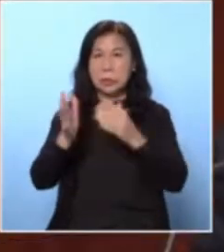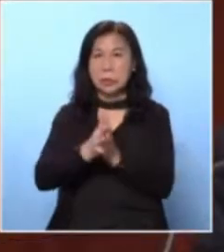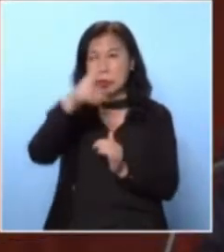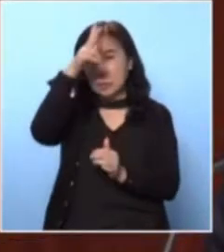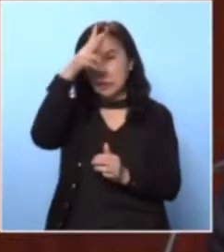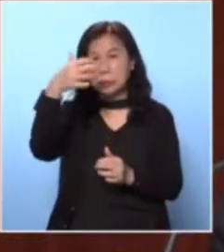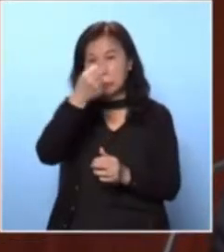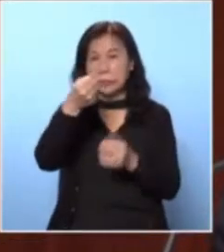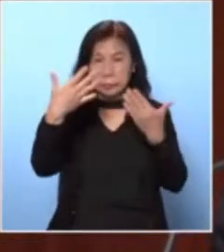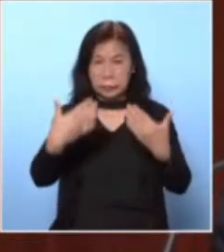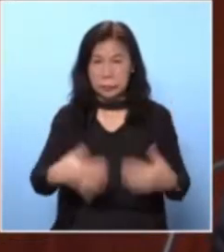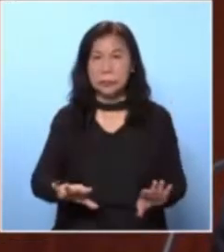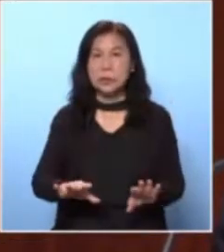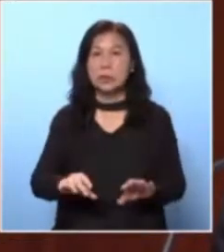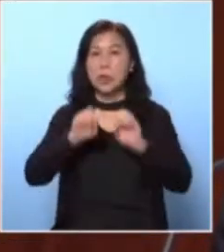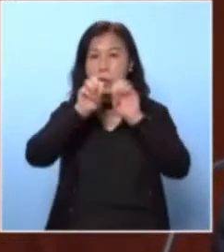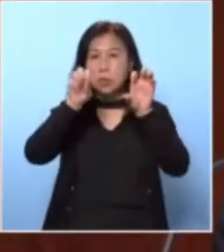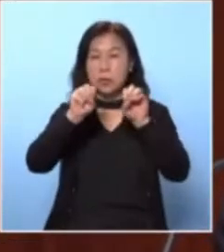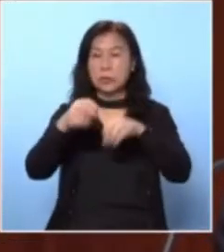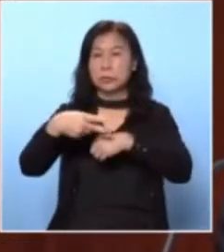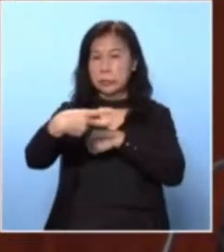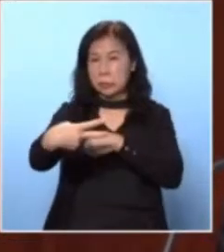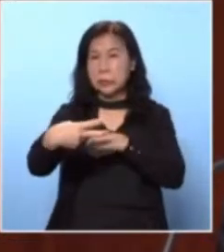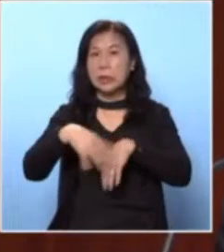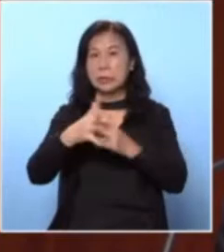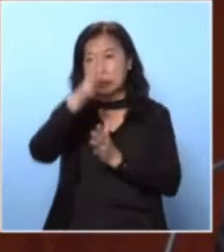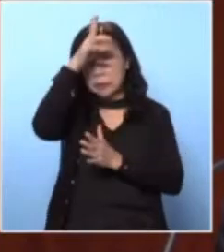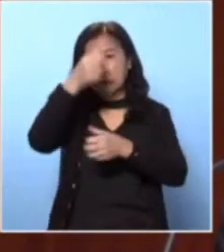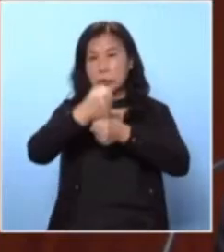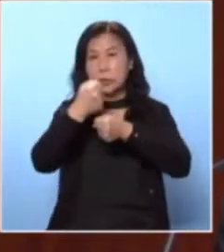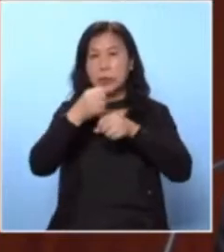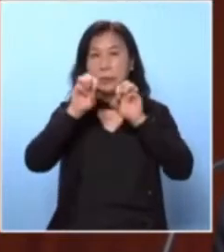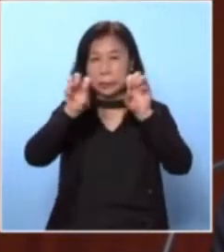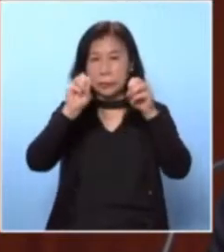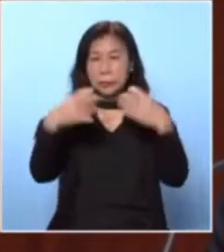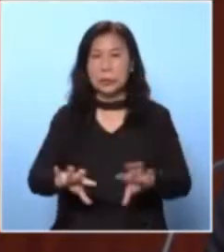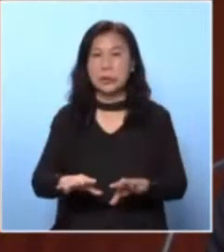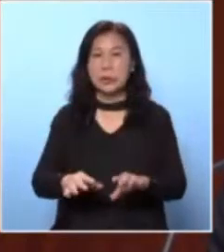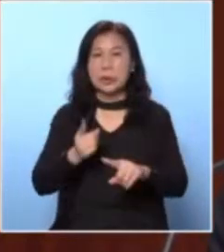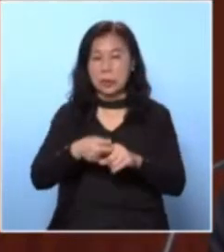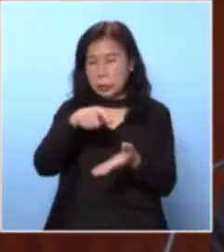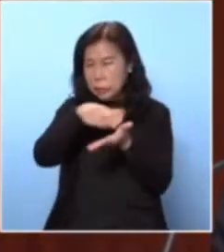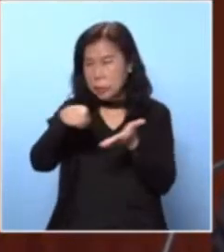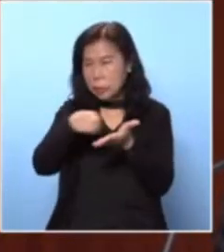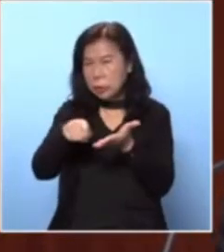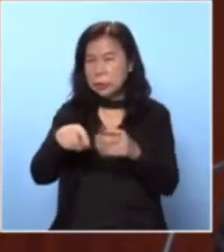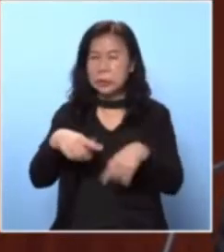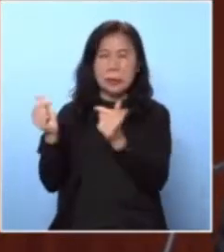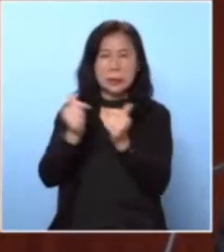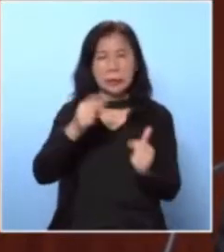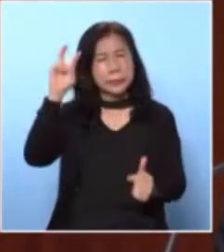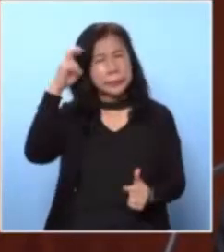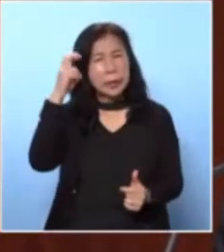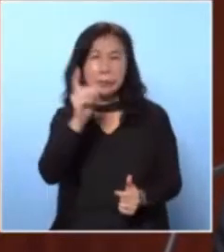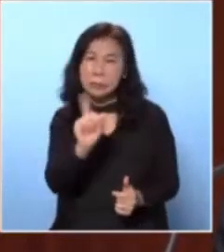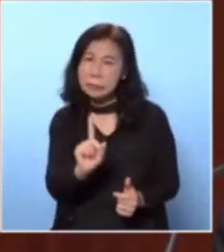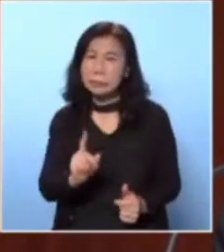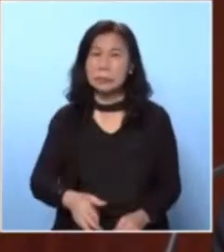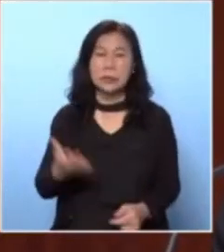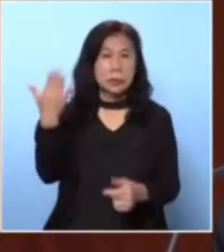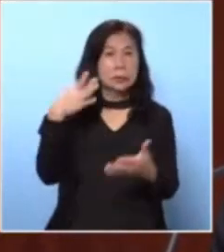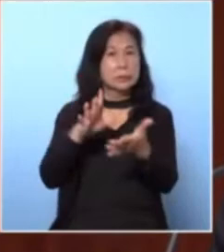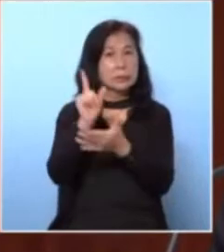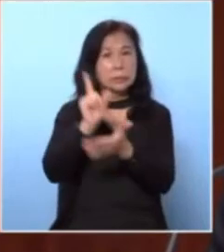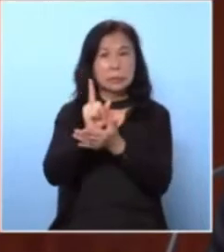This is my second policy address as your Chief Executive. In putting pen to paper for the